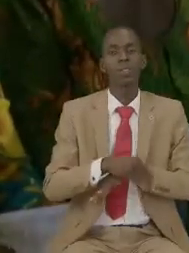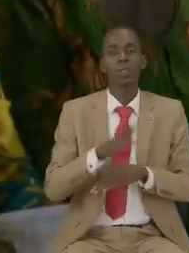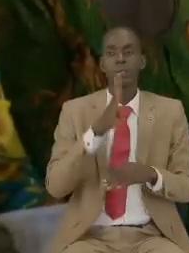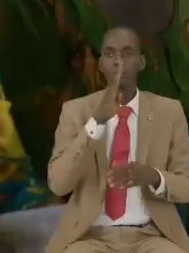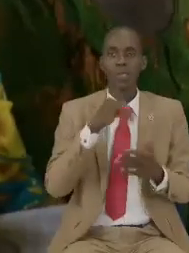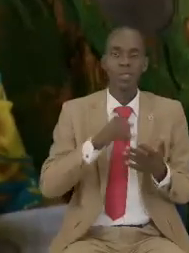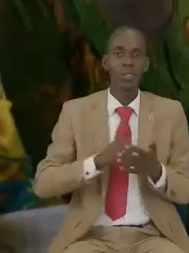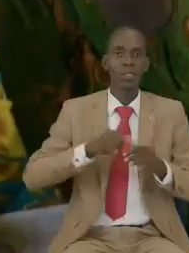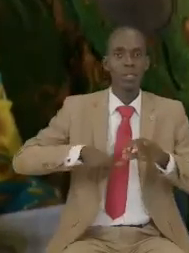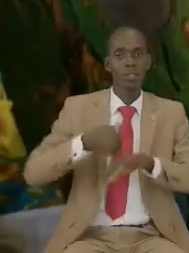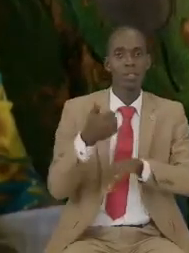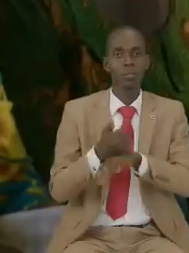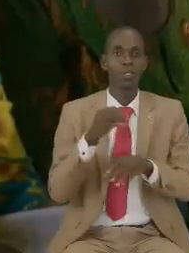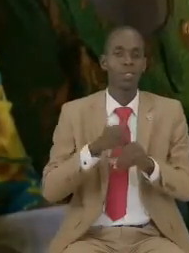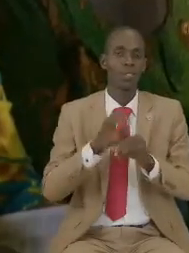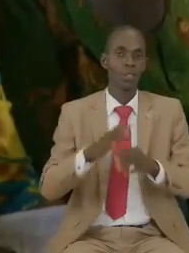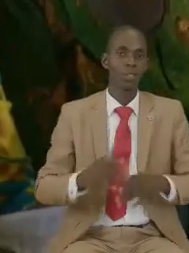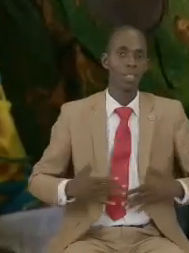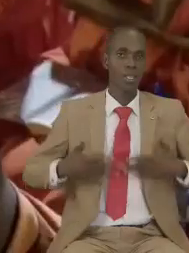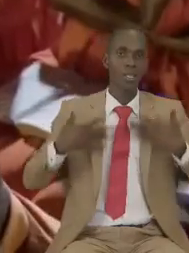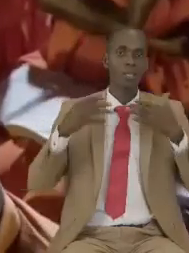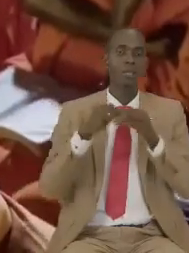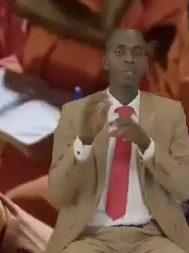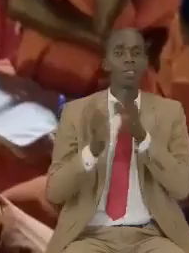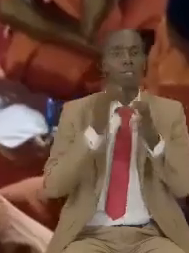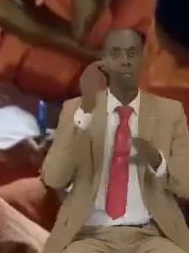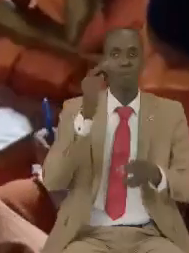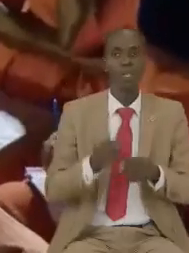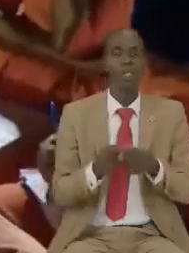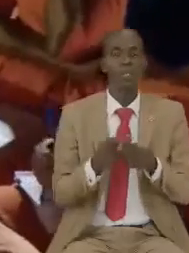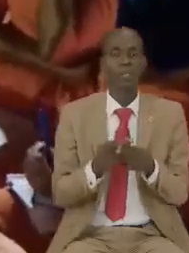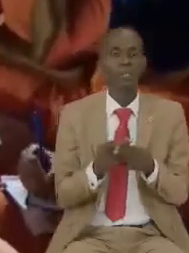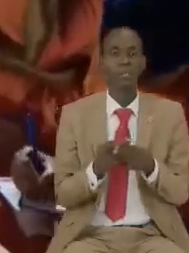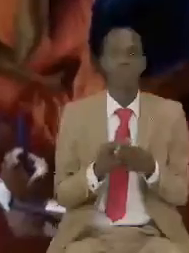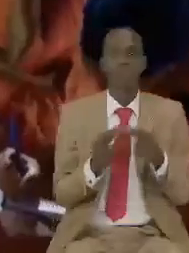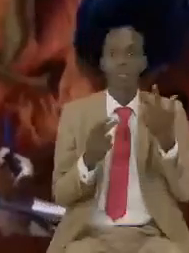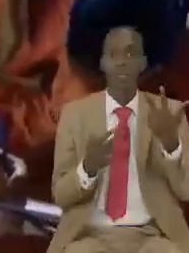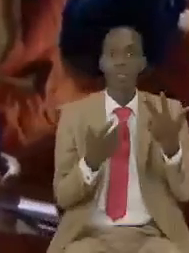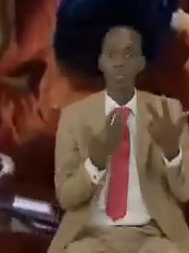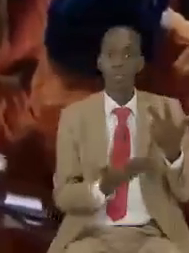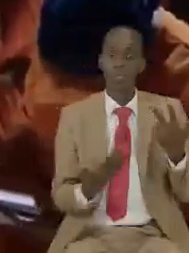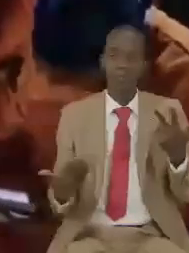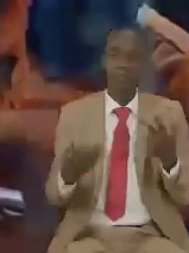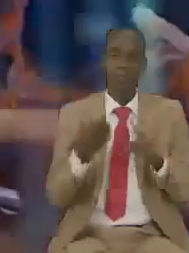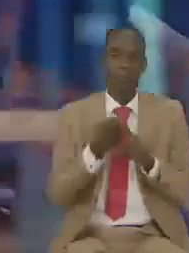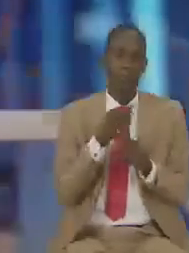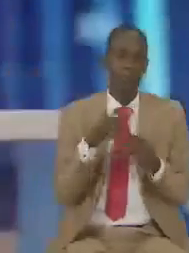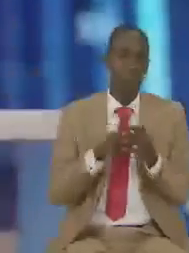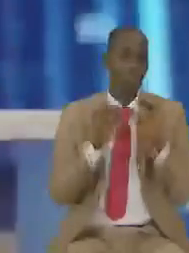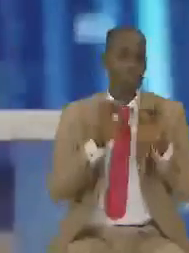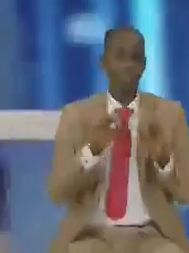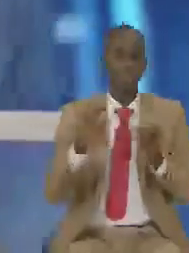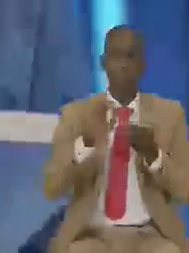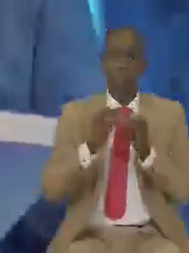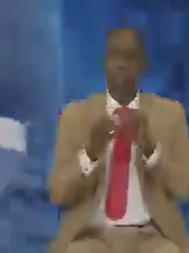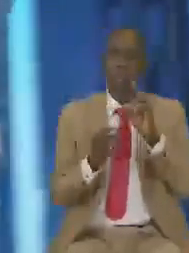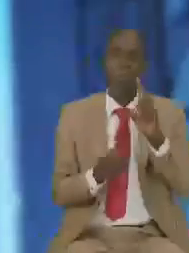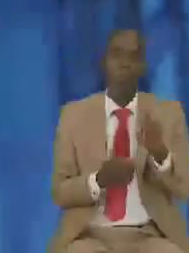in your life in Jesus' name. The three things we're looking at. Number